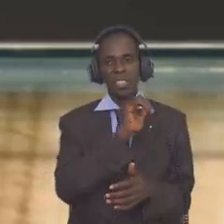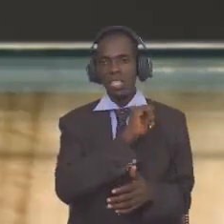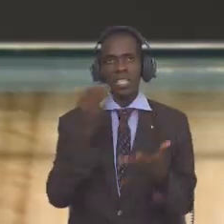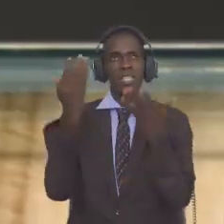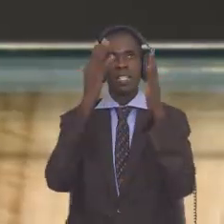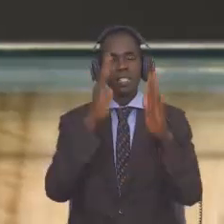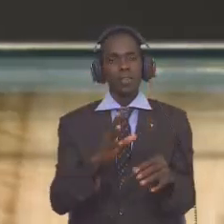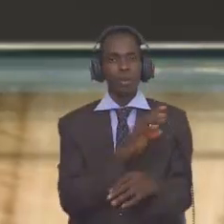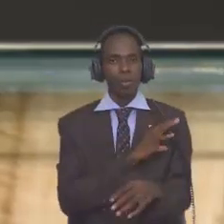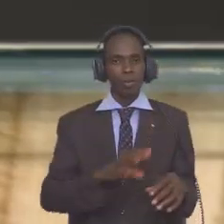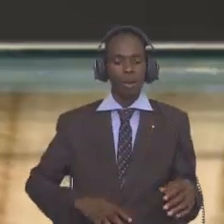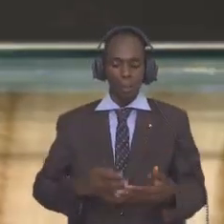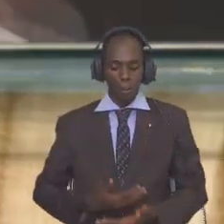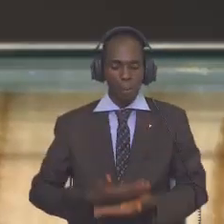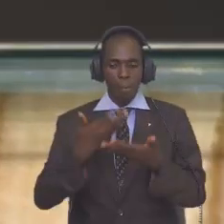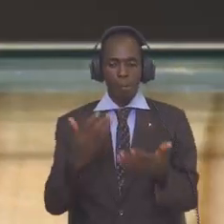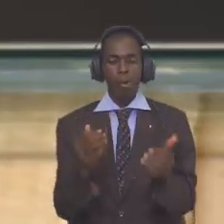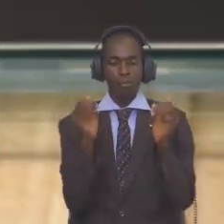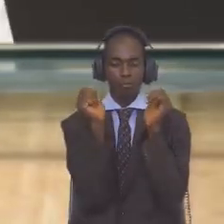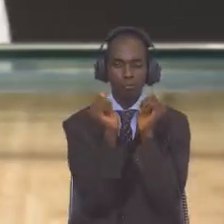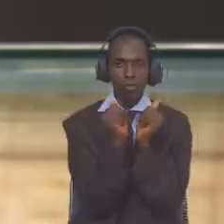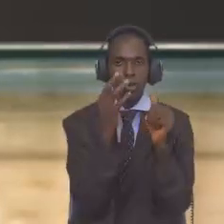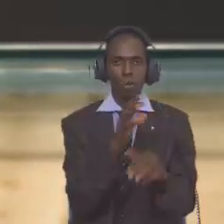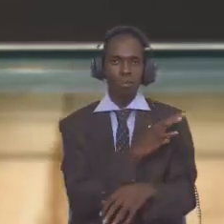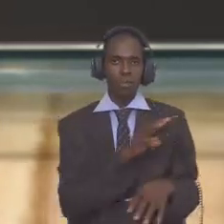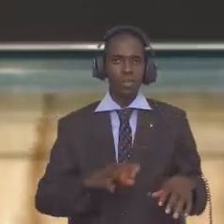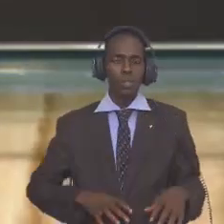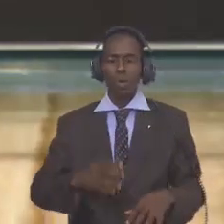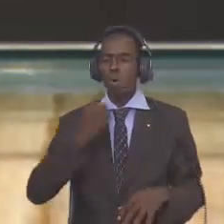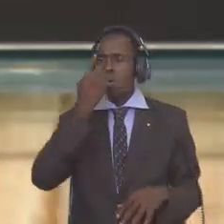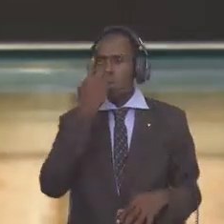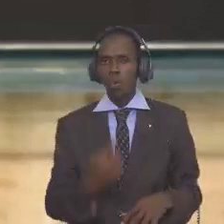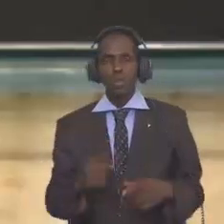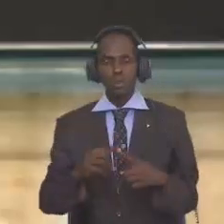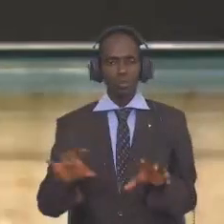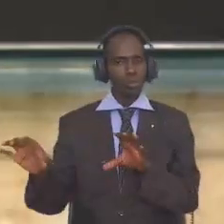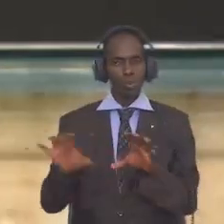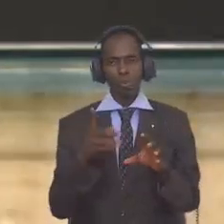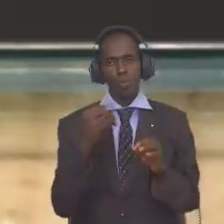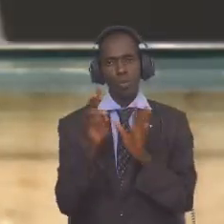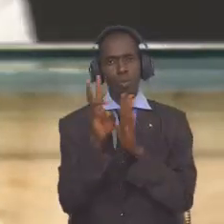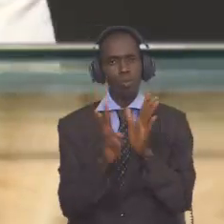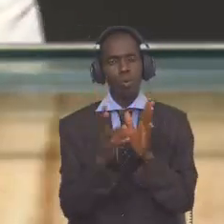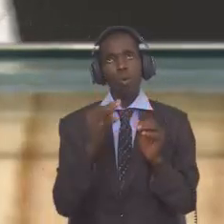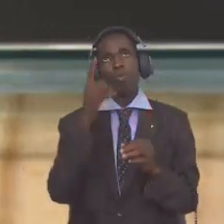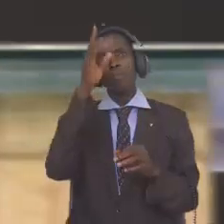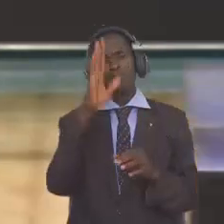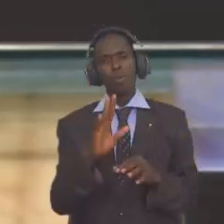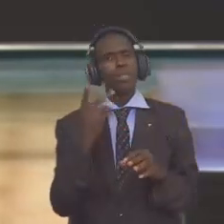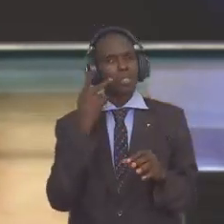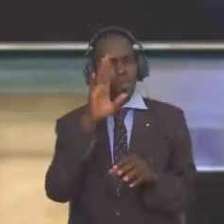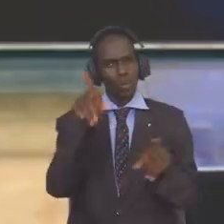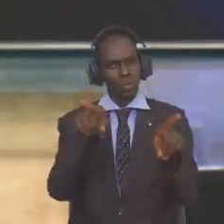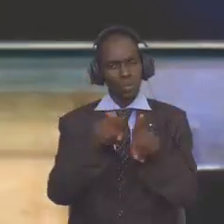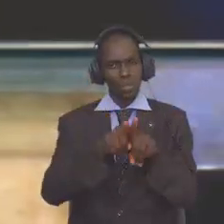bond slave of Christ, and he was to fulfill only the will of God. See yourself like that.